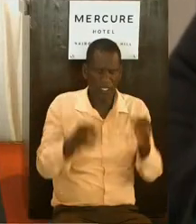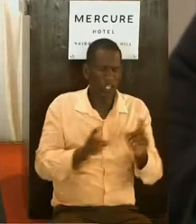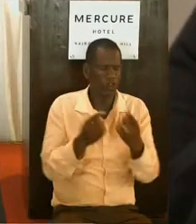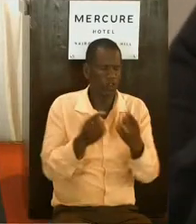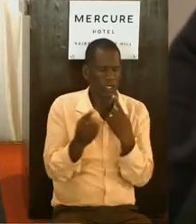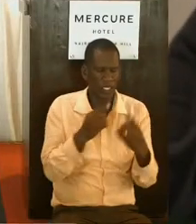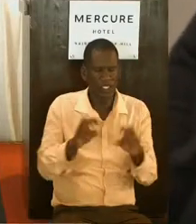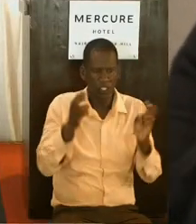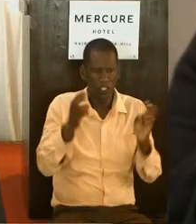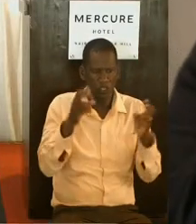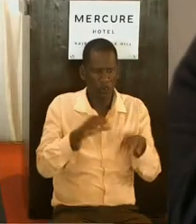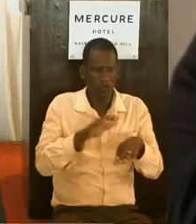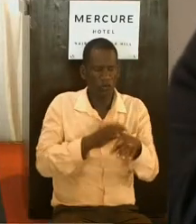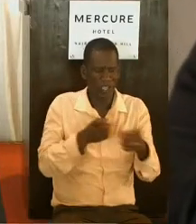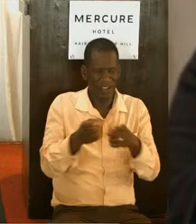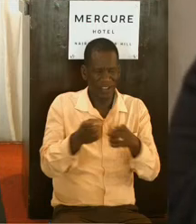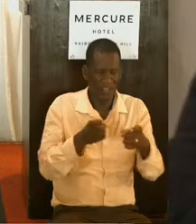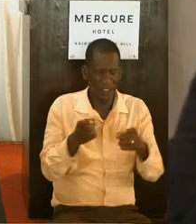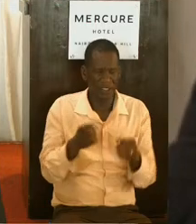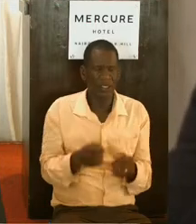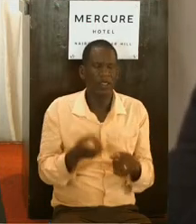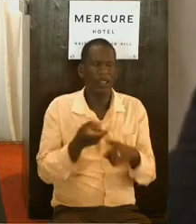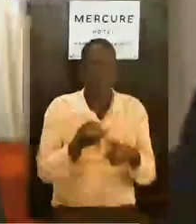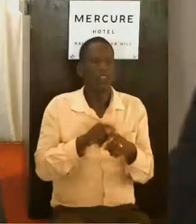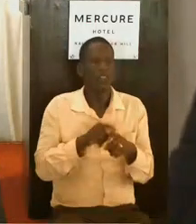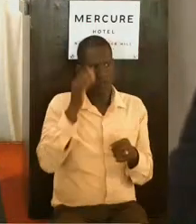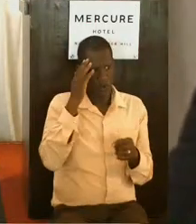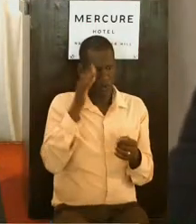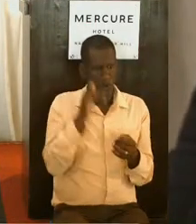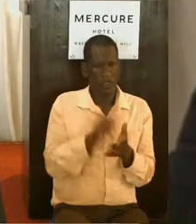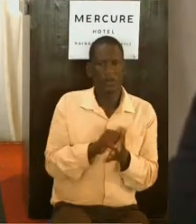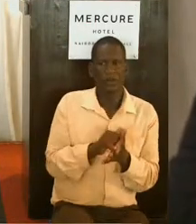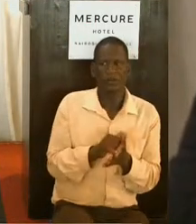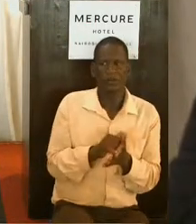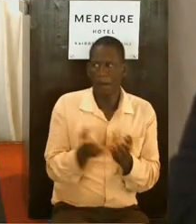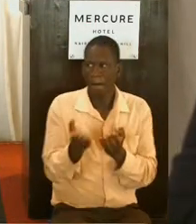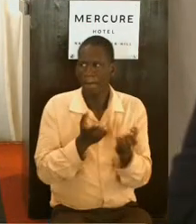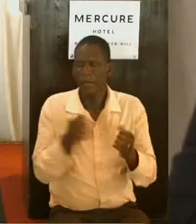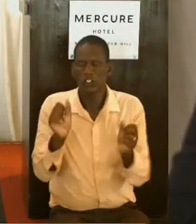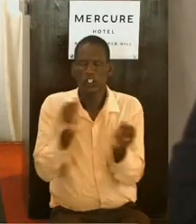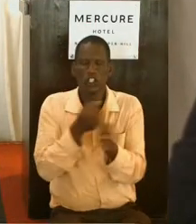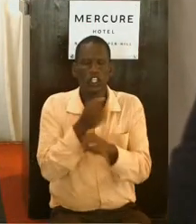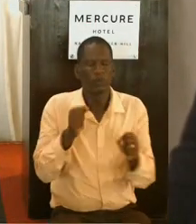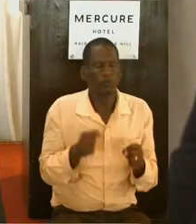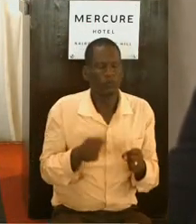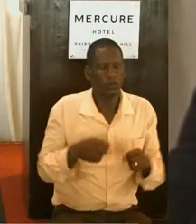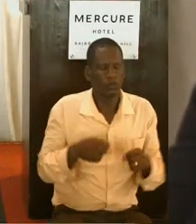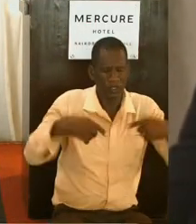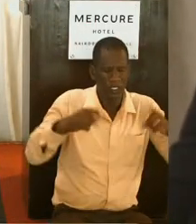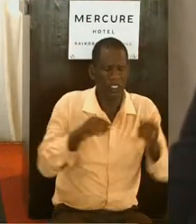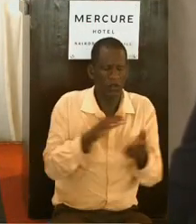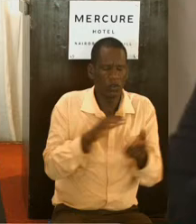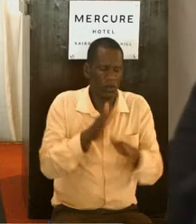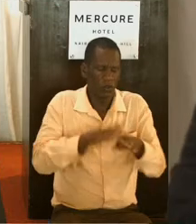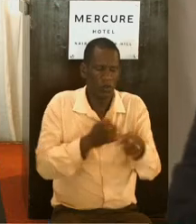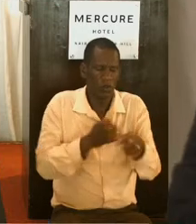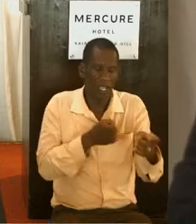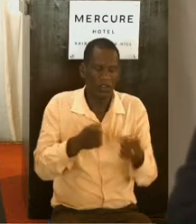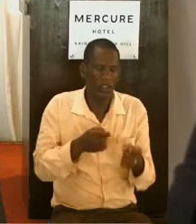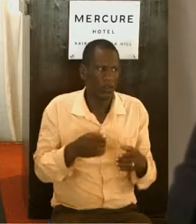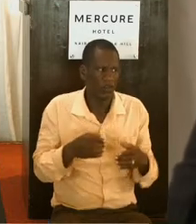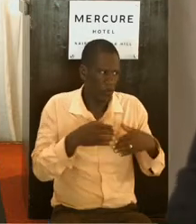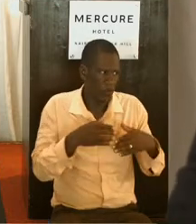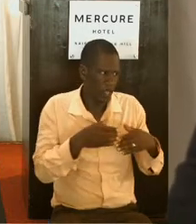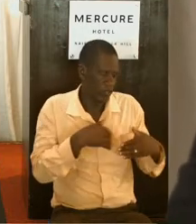issues of good governance then we realized that business cannot flourish because there are